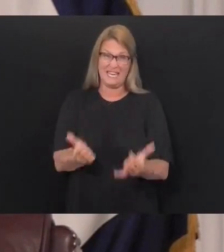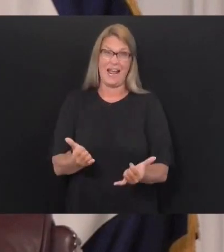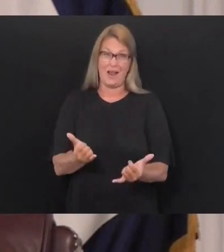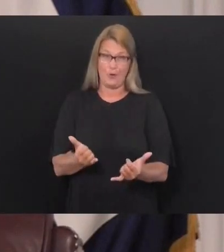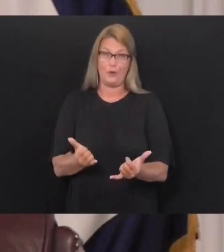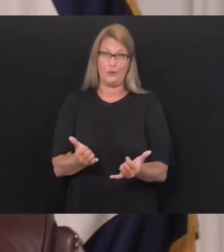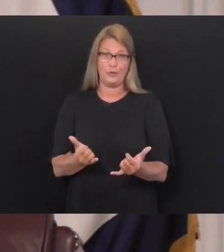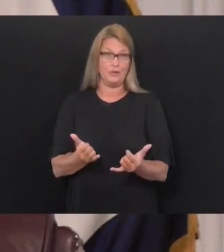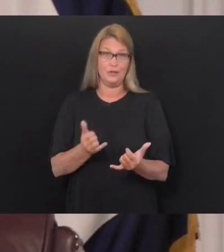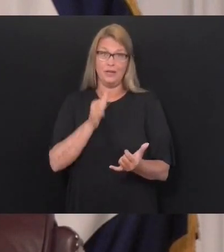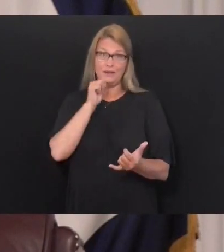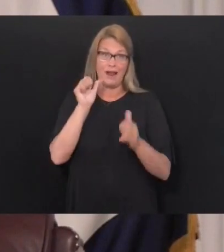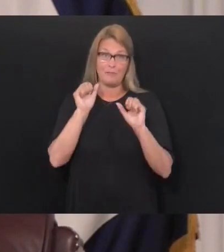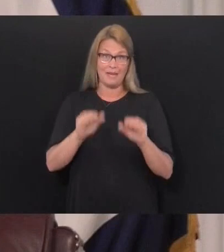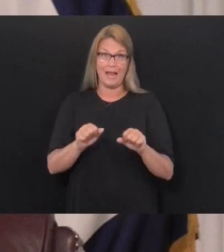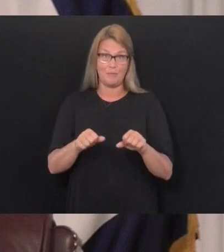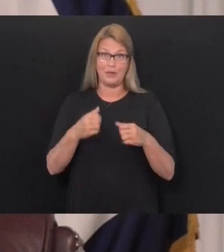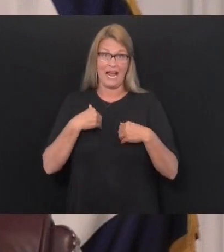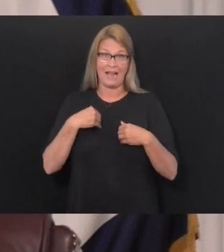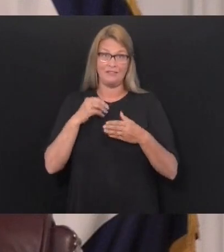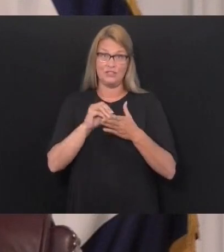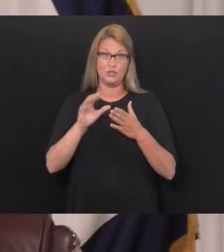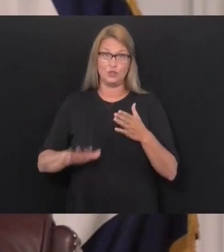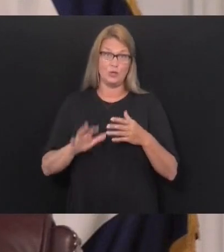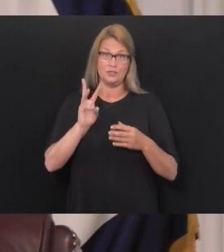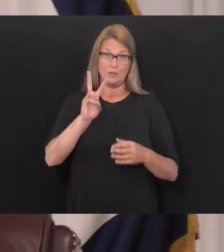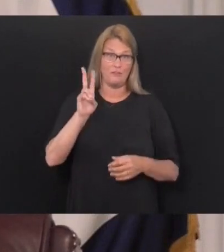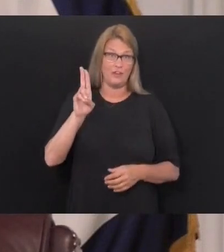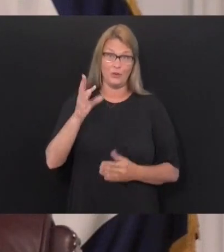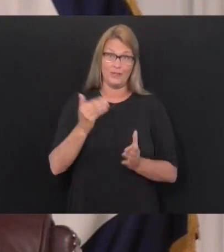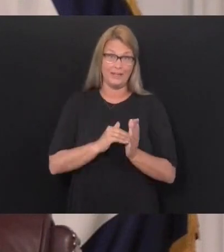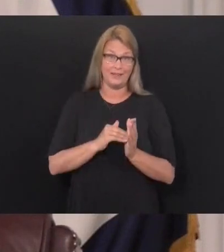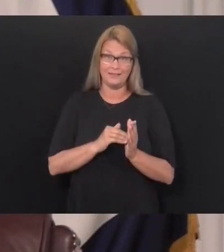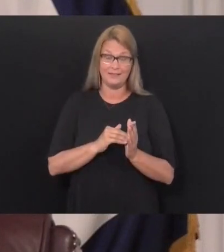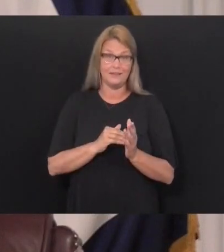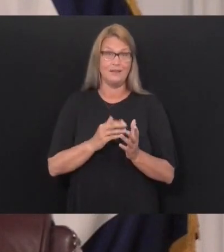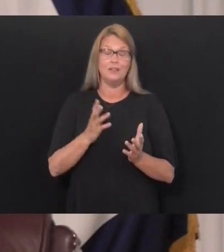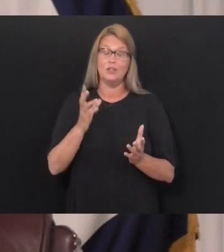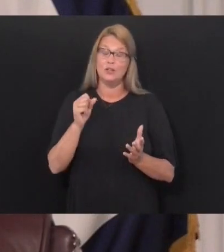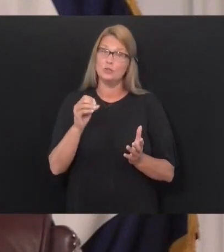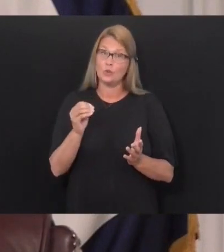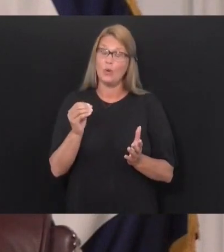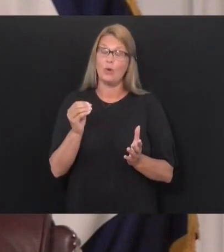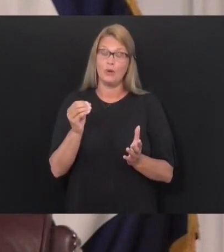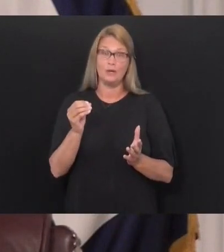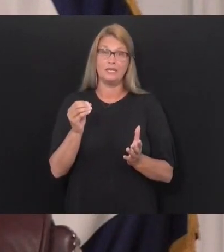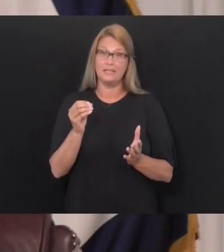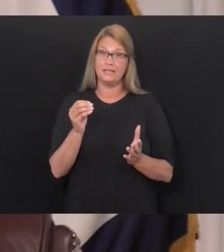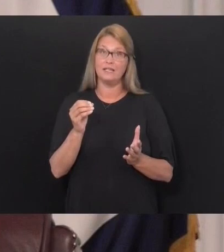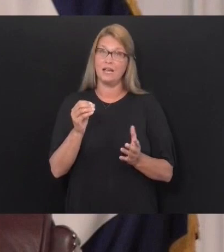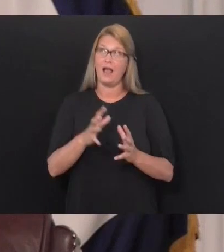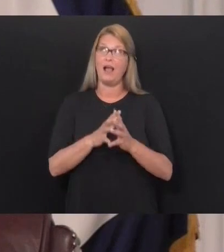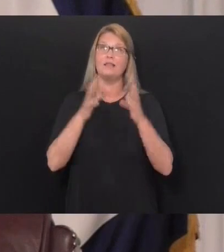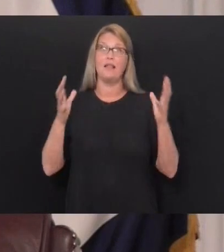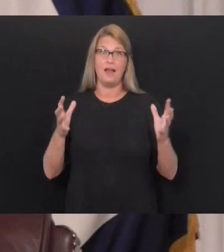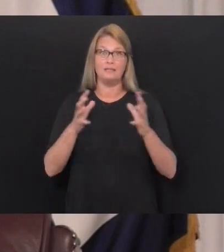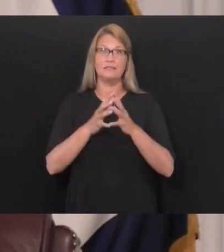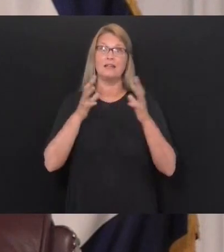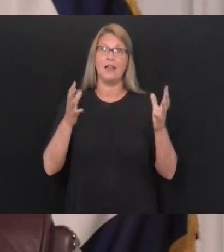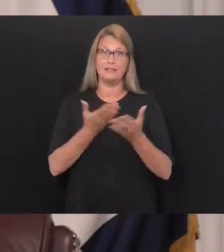League, Major League Baseball, they're all wanting to try it. Colleges across the country, and yet we're seeing positive test results from